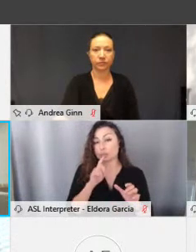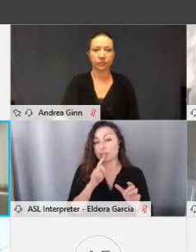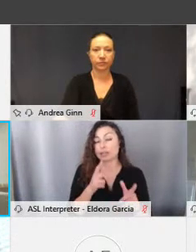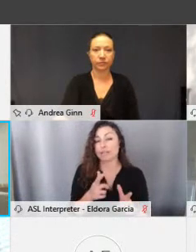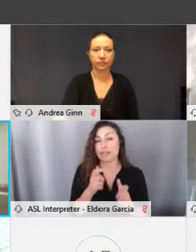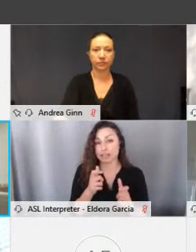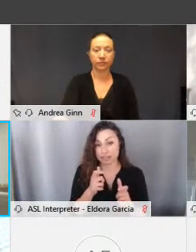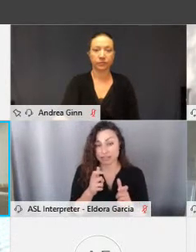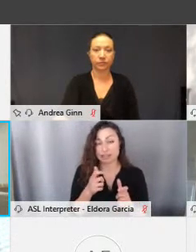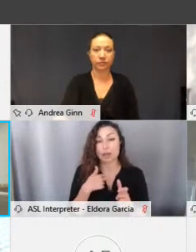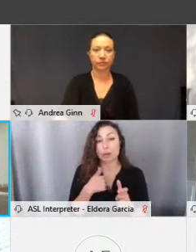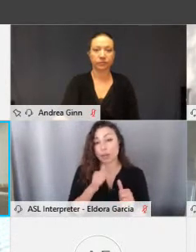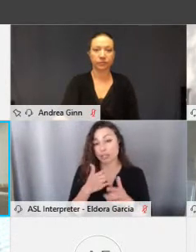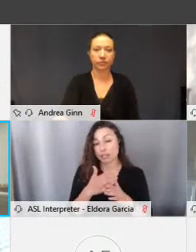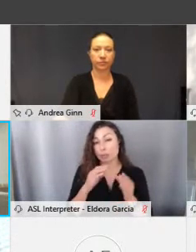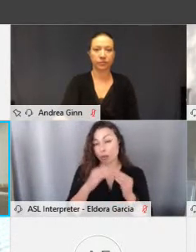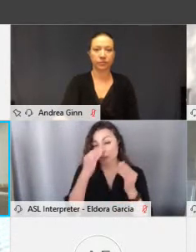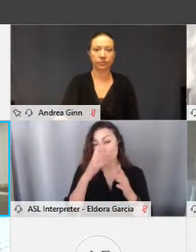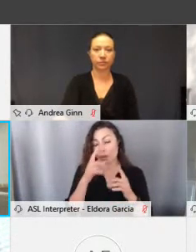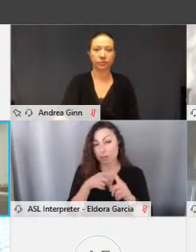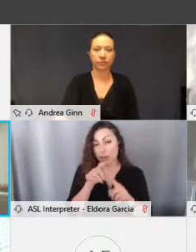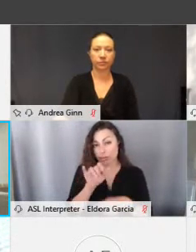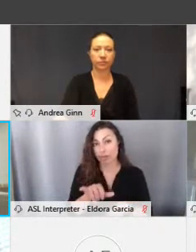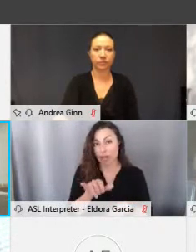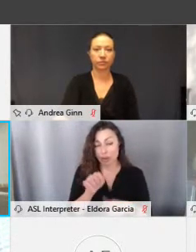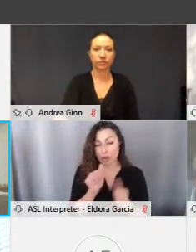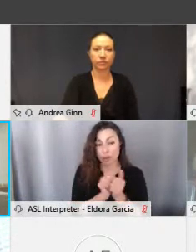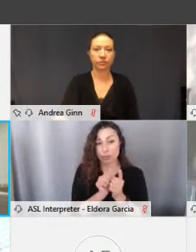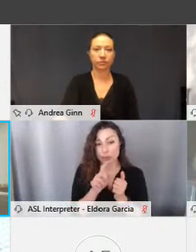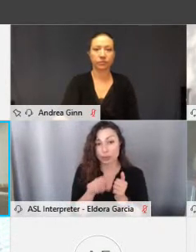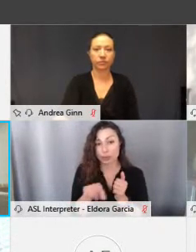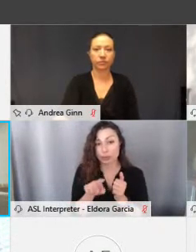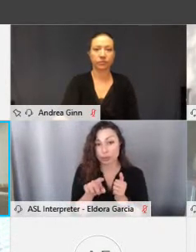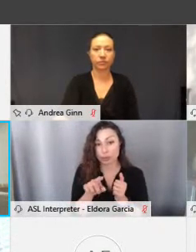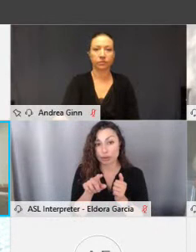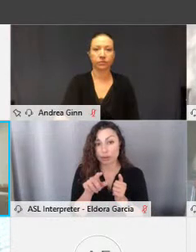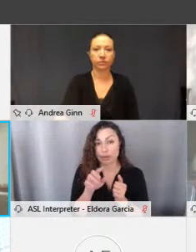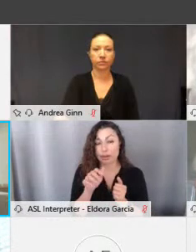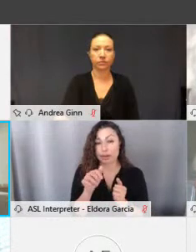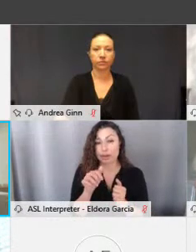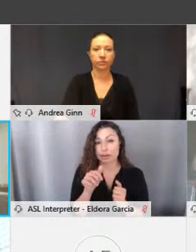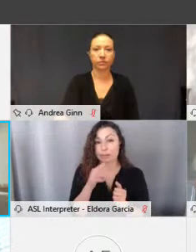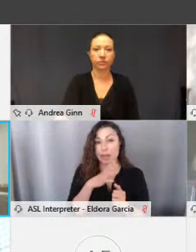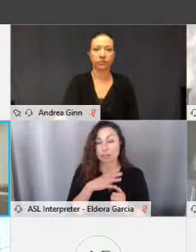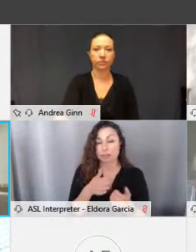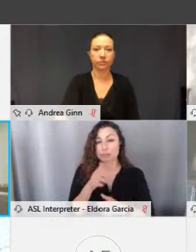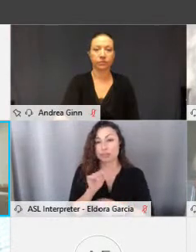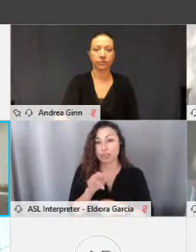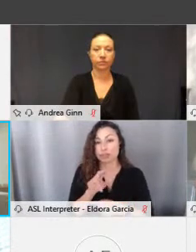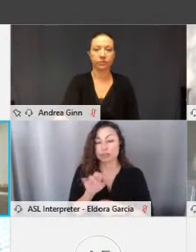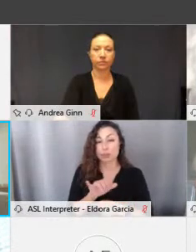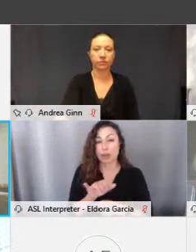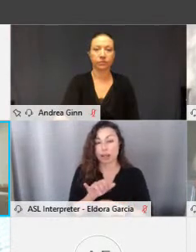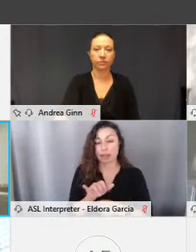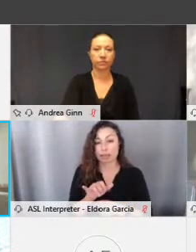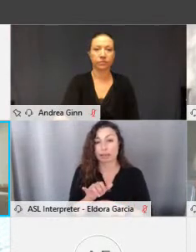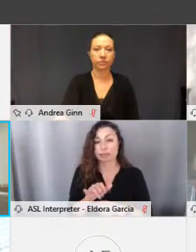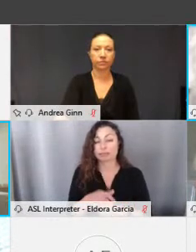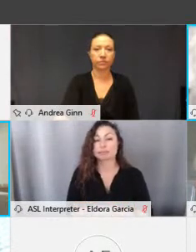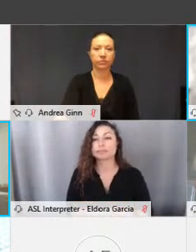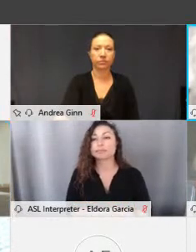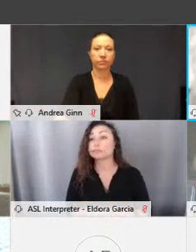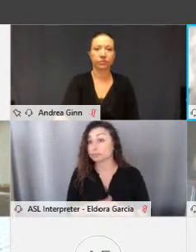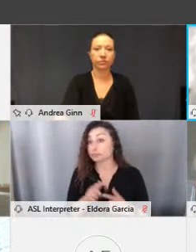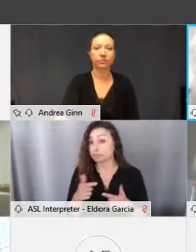So we can share more information on that with you, Madam Chair, as well. Thank you. I appreciate